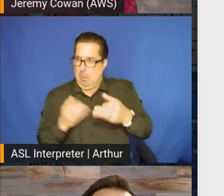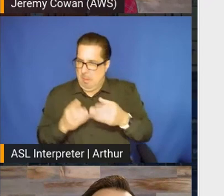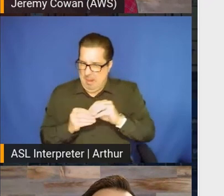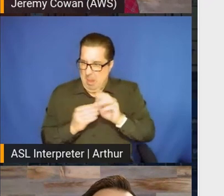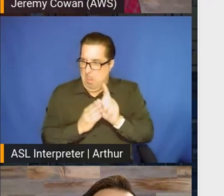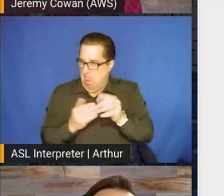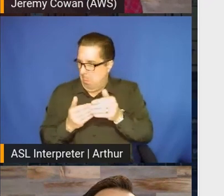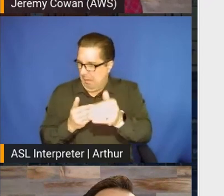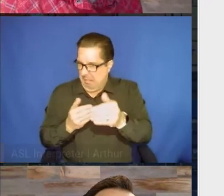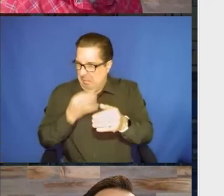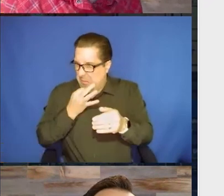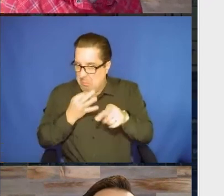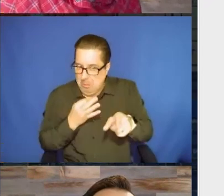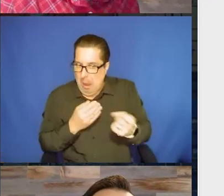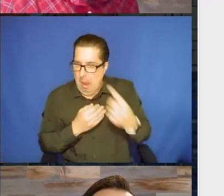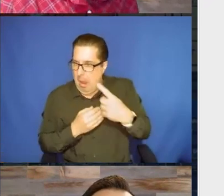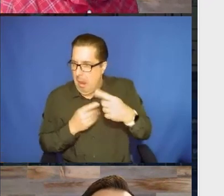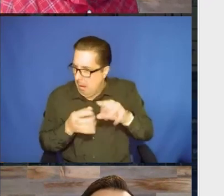momentarily, but